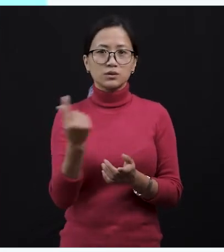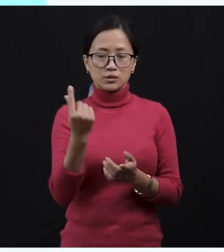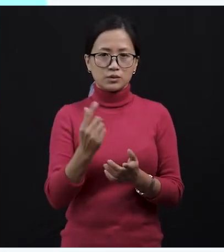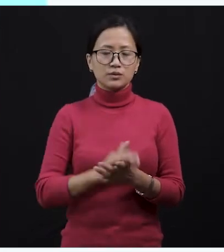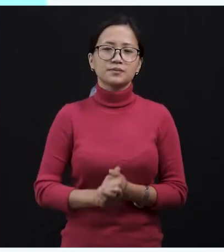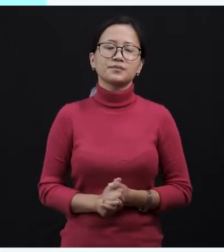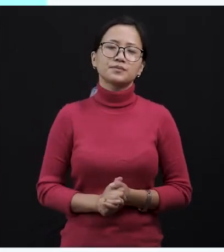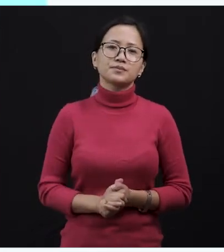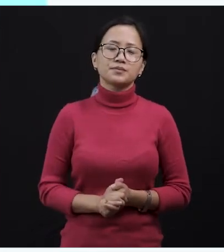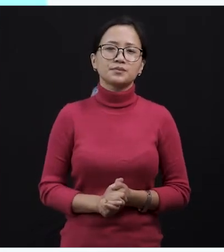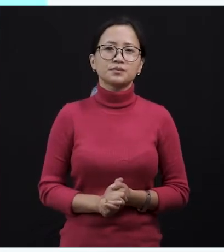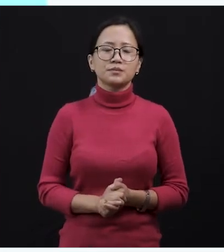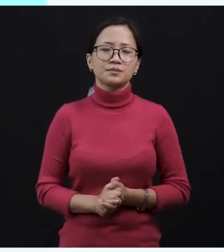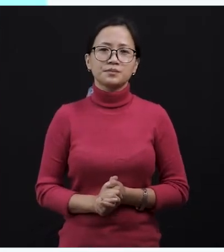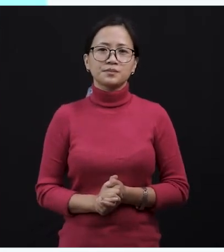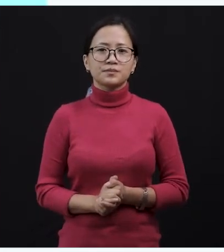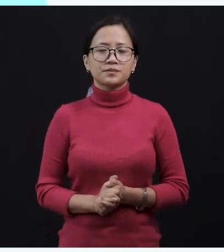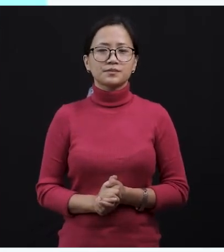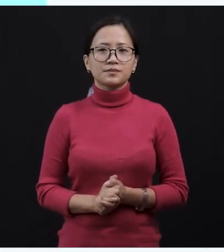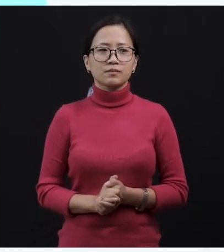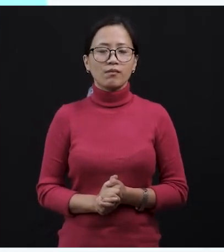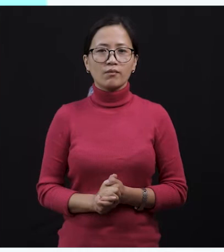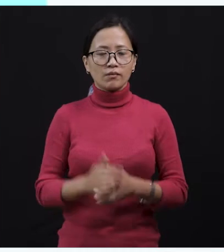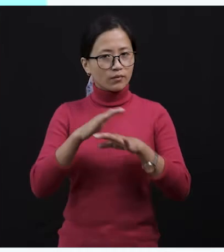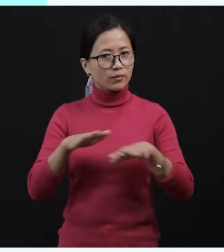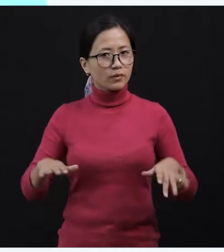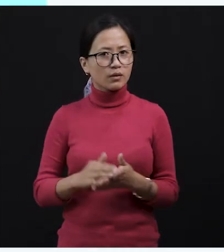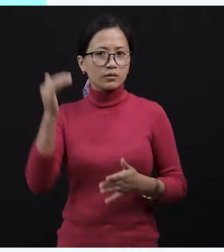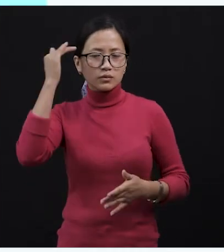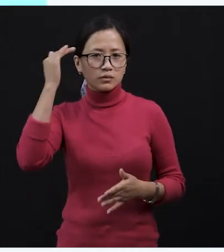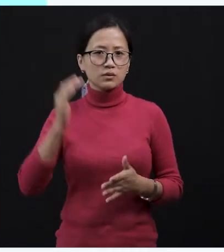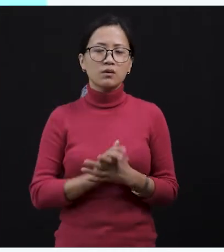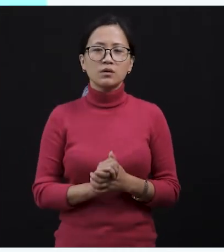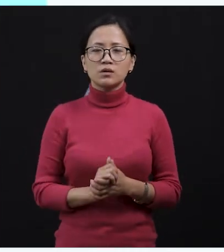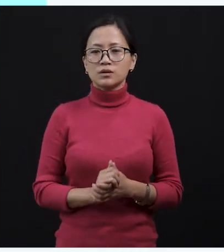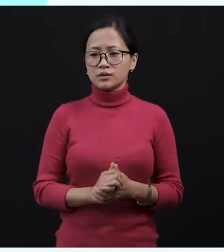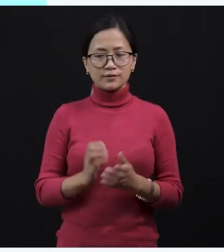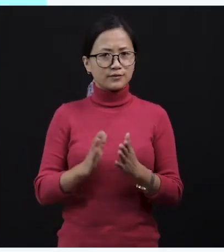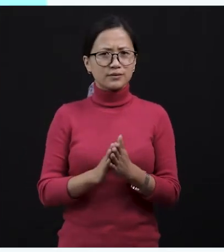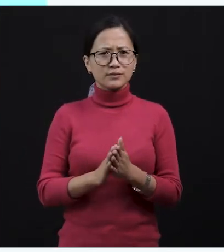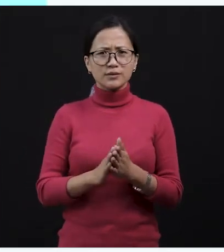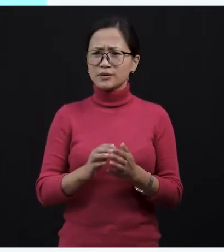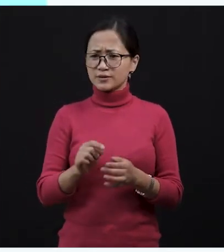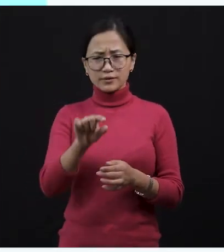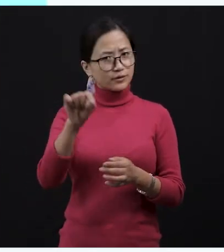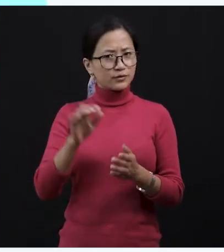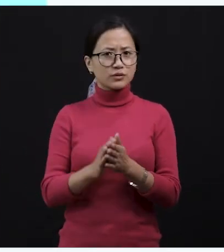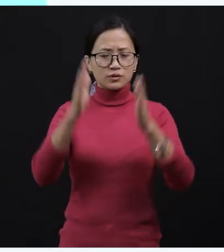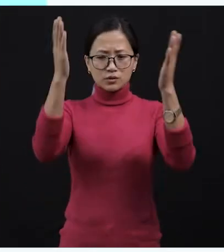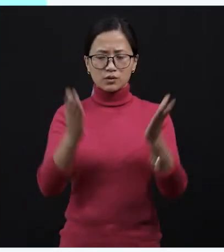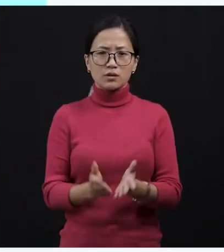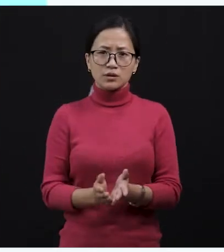wisely. Okay? And students, do you know that even the countries, okay, the countries who have